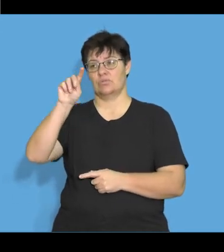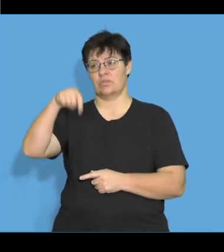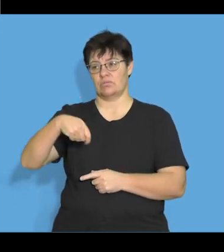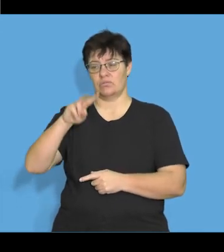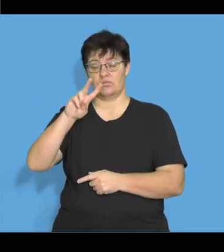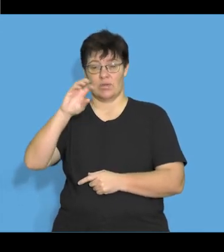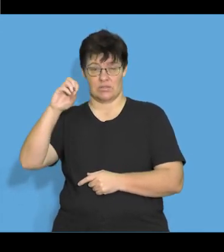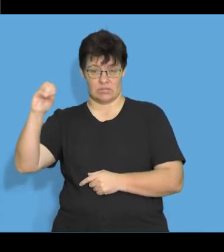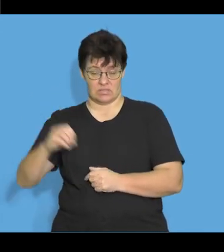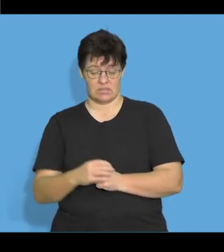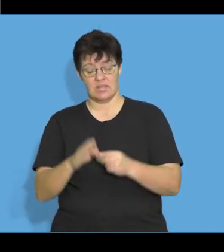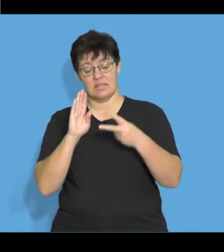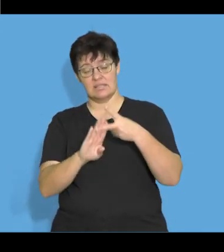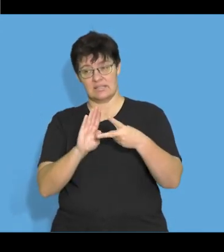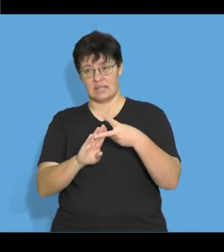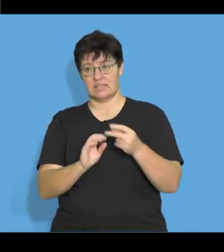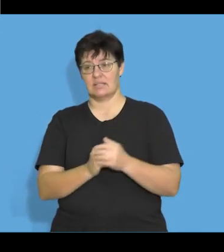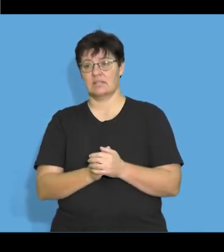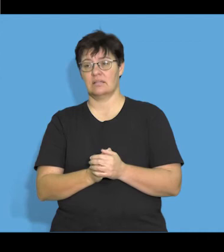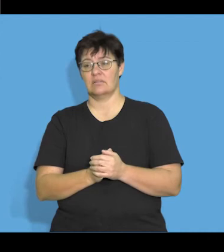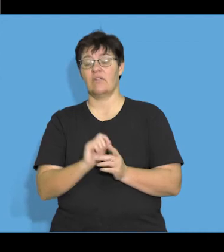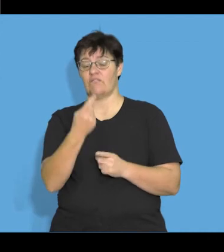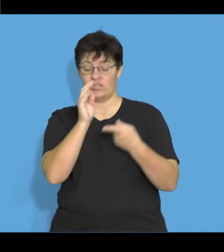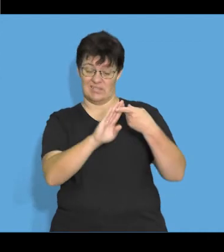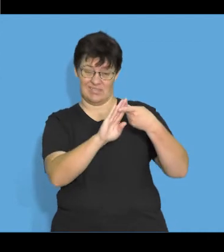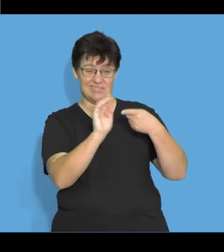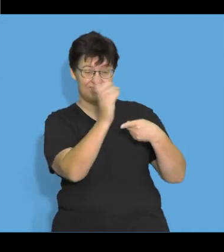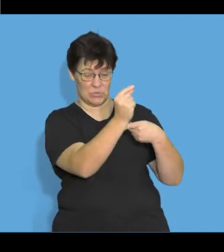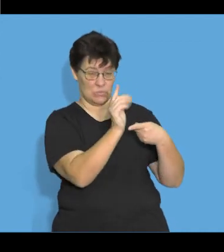obviously the second one, let's take them independently. Number 1,